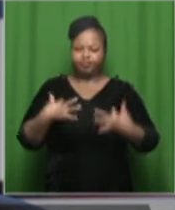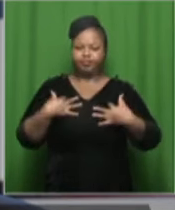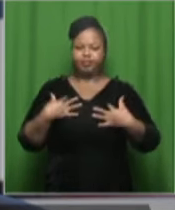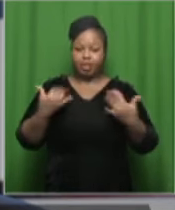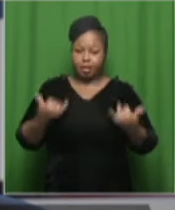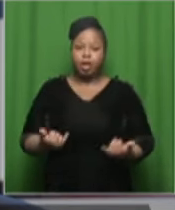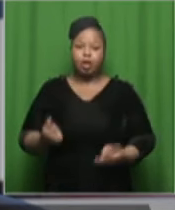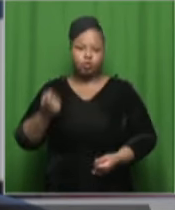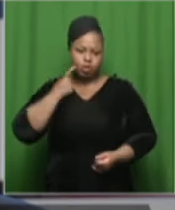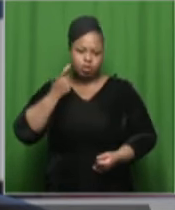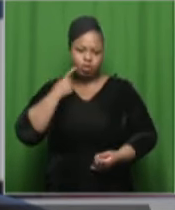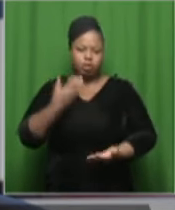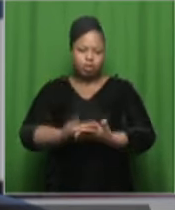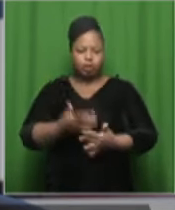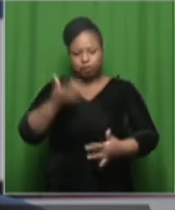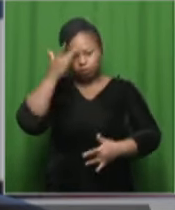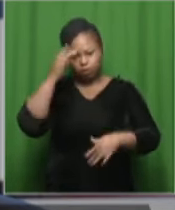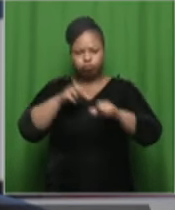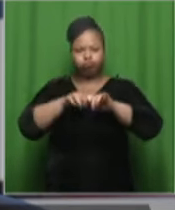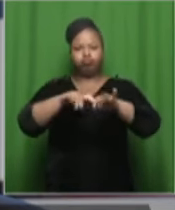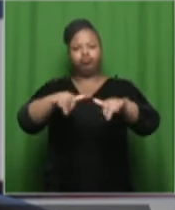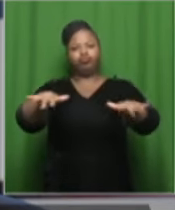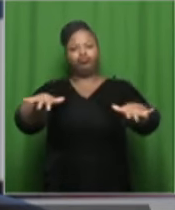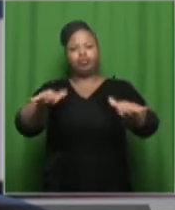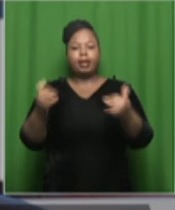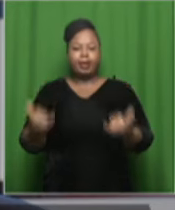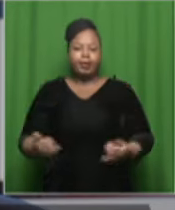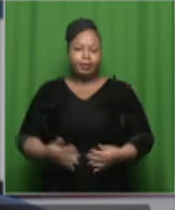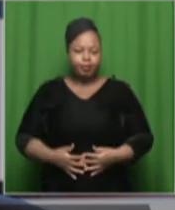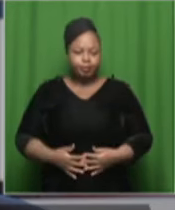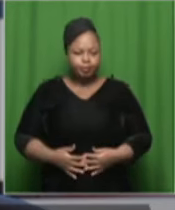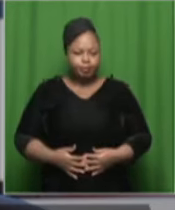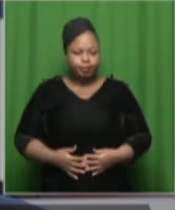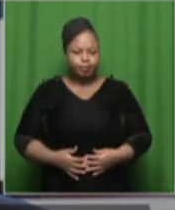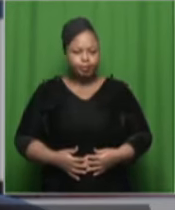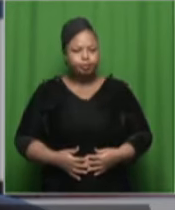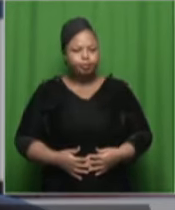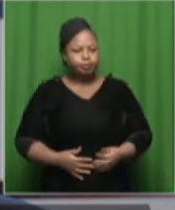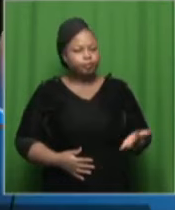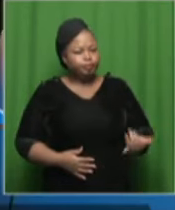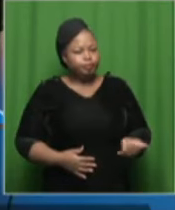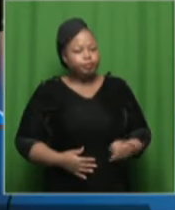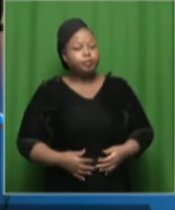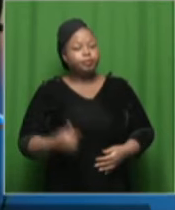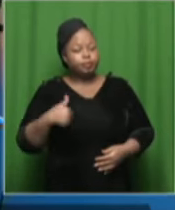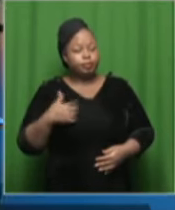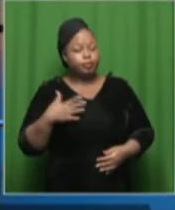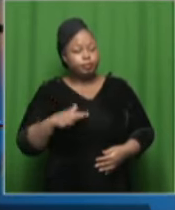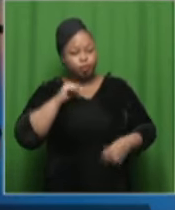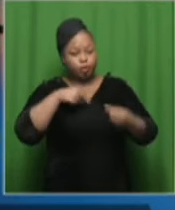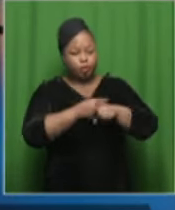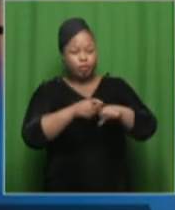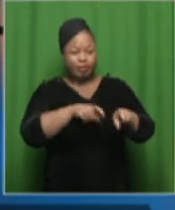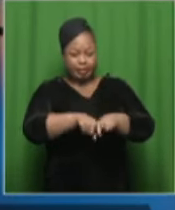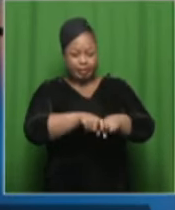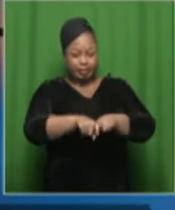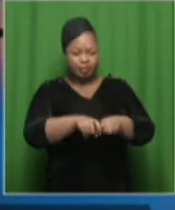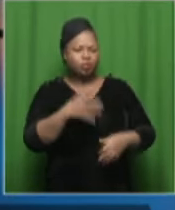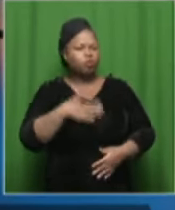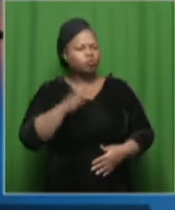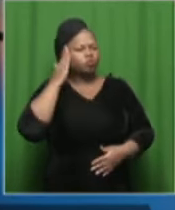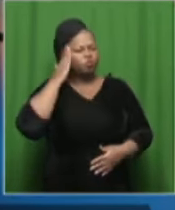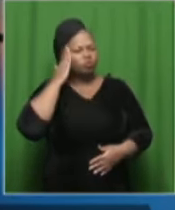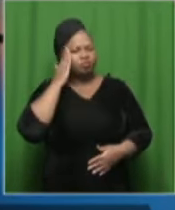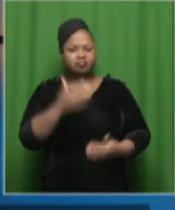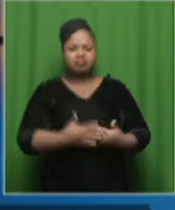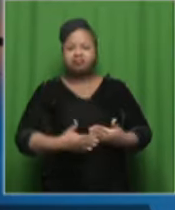an opportunity now to run a bit more rampant than the last few years. Because I actually wanted to touch on the issue of testing and trying to understand